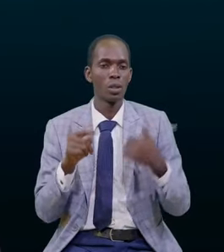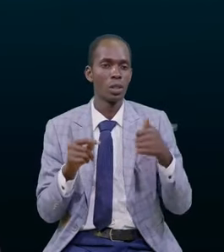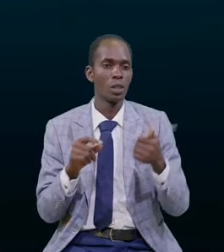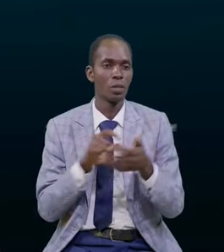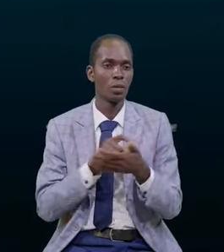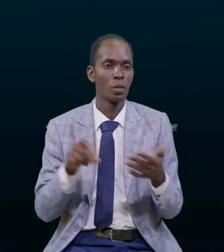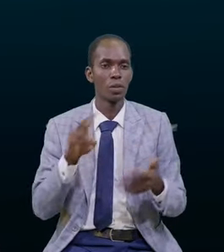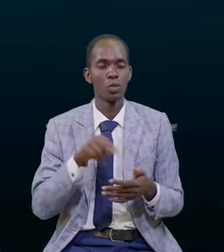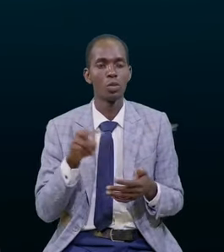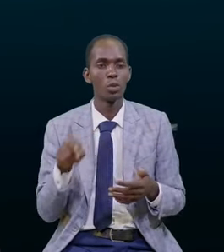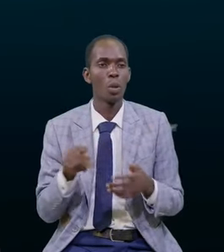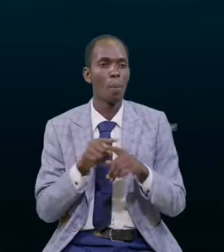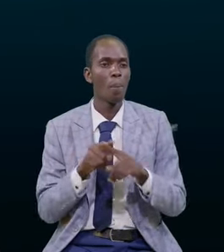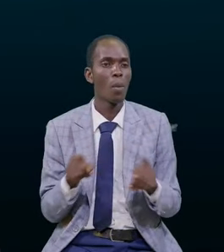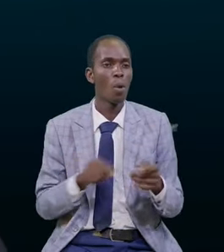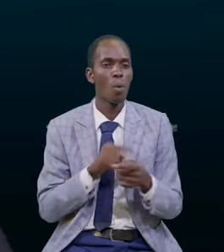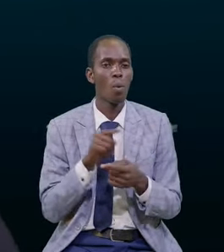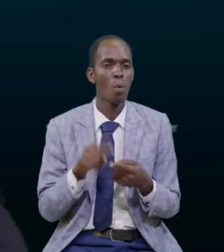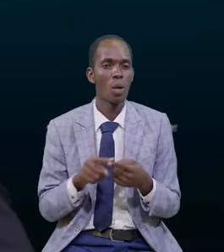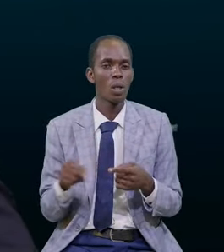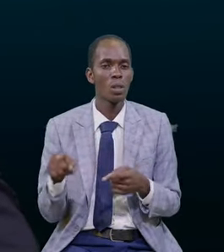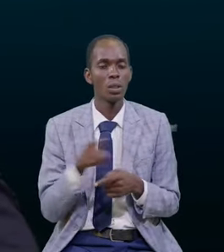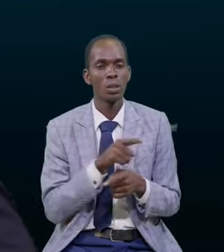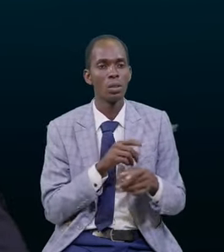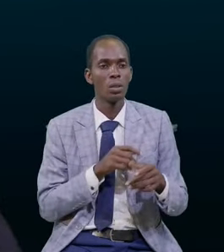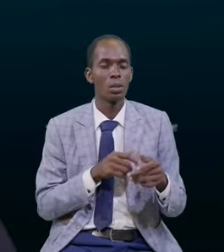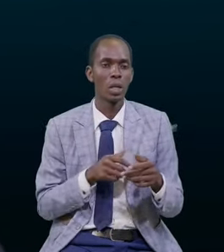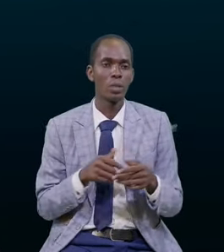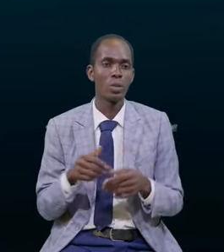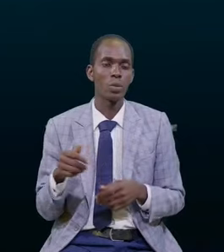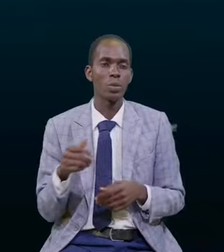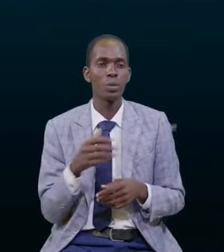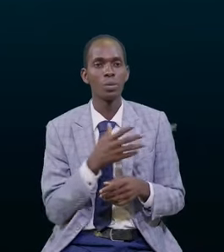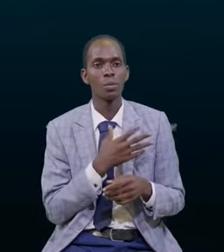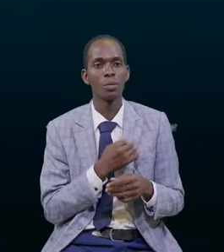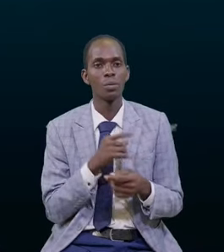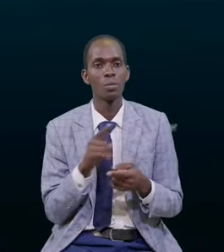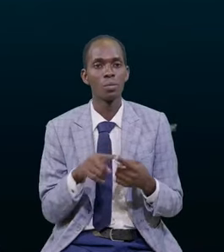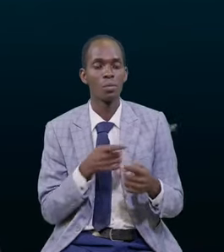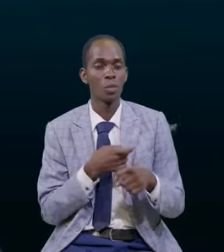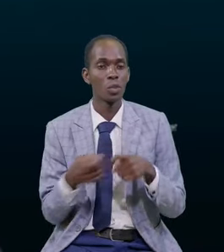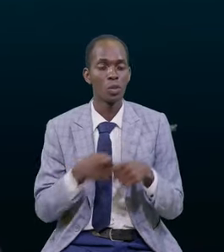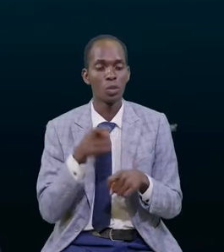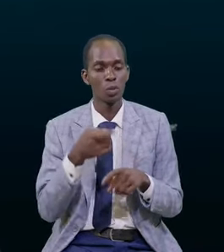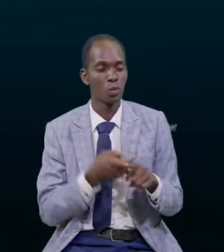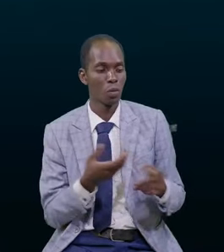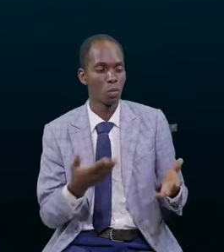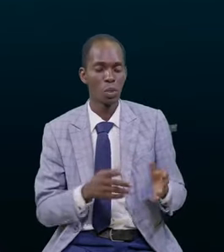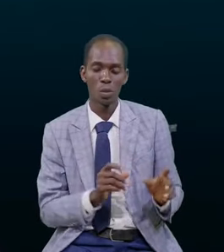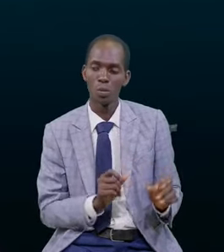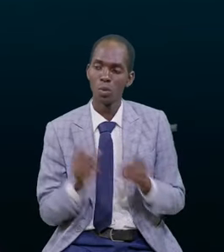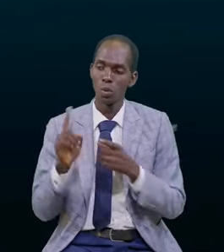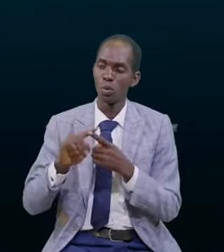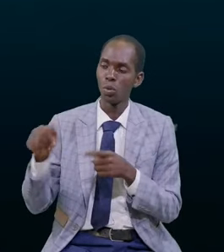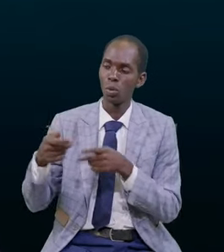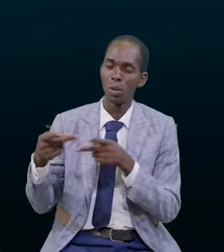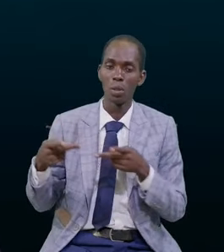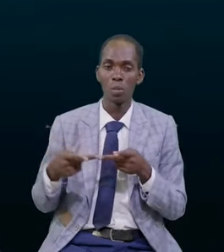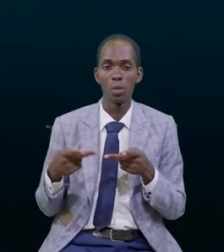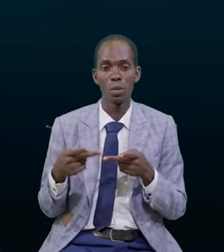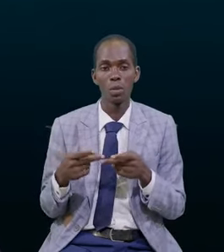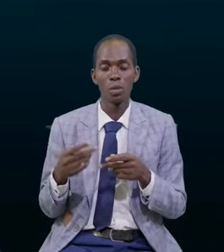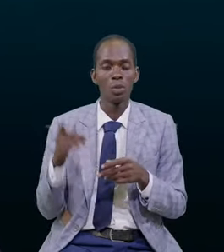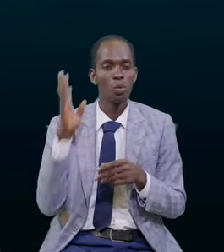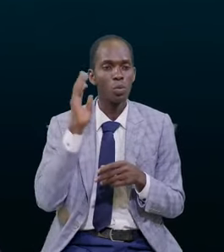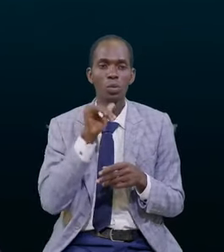but when they persecute you in this city flee ye into another for verily I unto you you shall not have gone over the cities